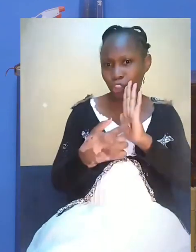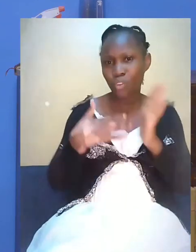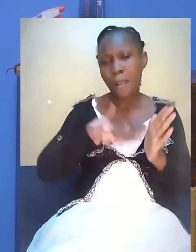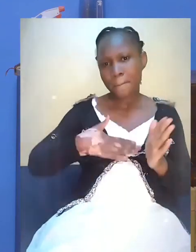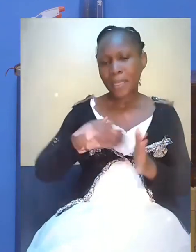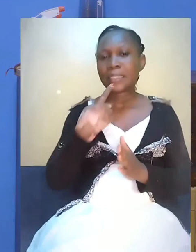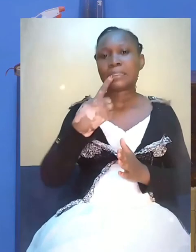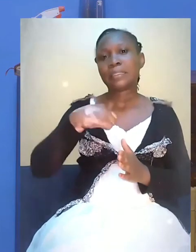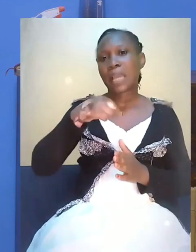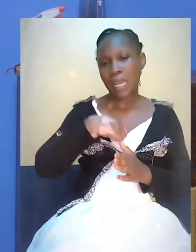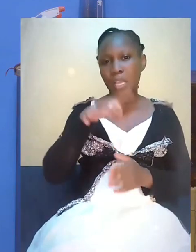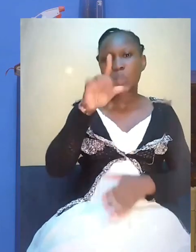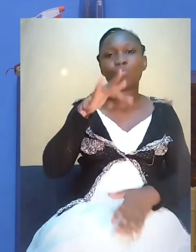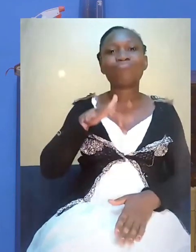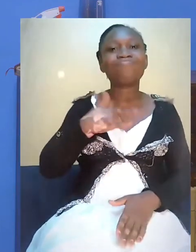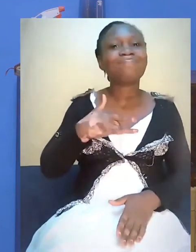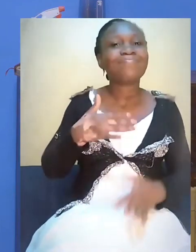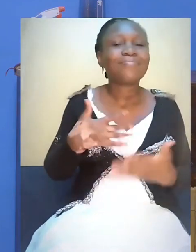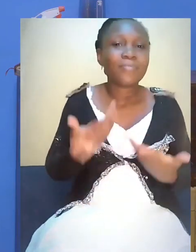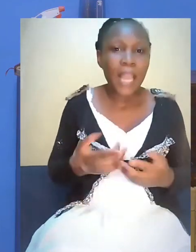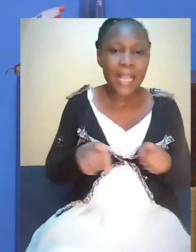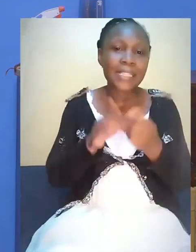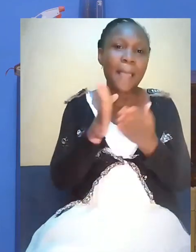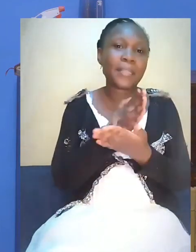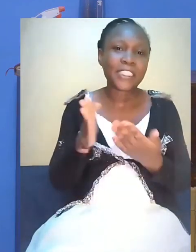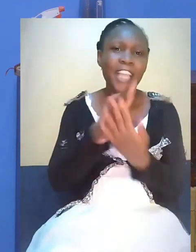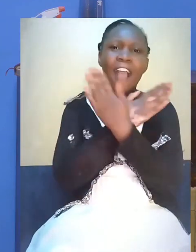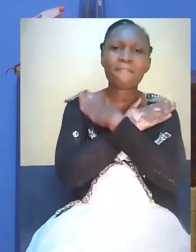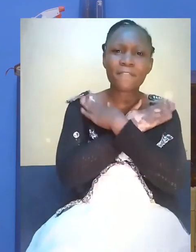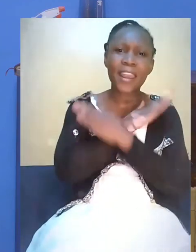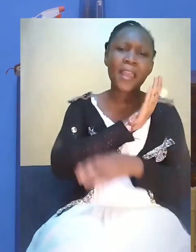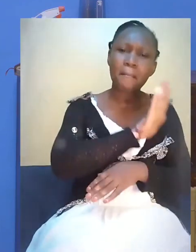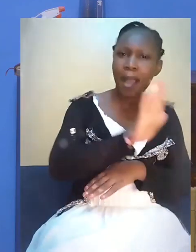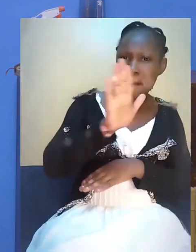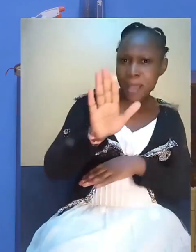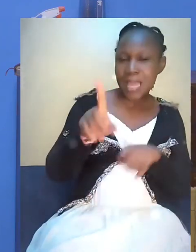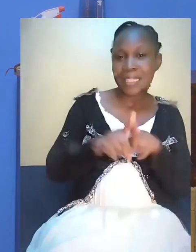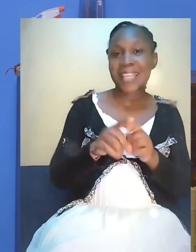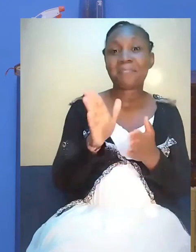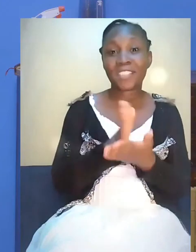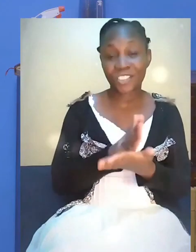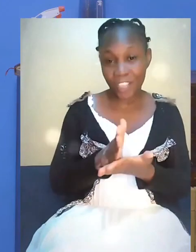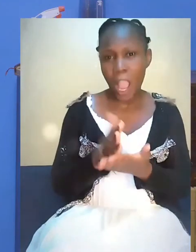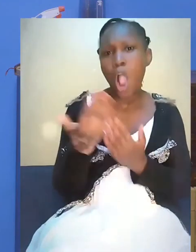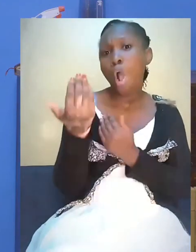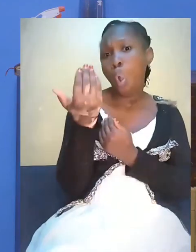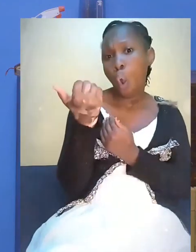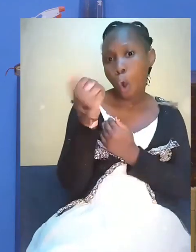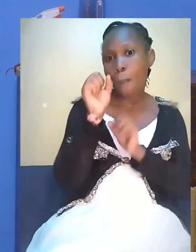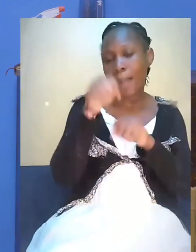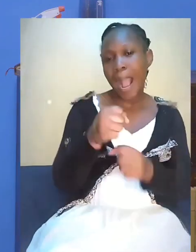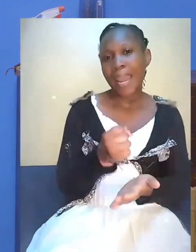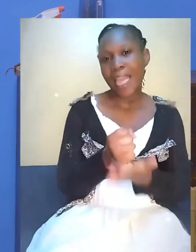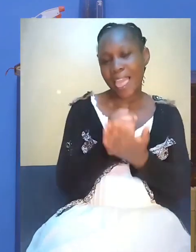the comment section. Tell us what you think. Share with your friends, subscribe, like our pages, share this content. If you believe it's content that can help a friend of